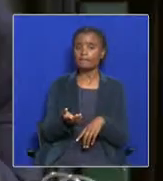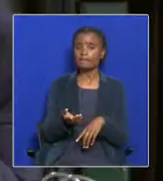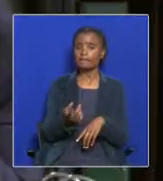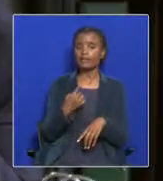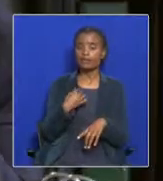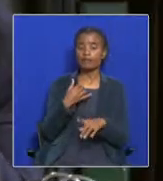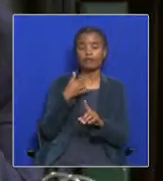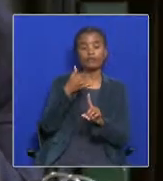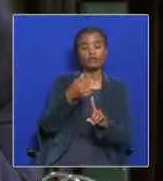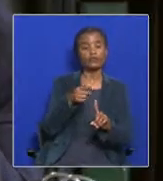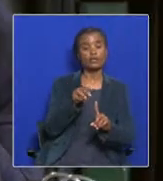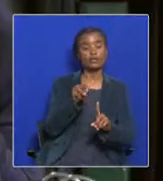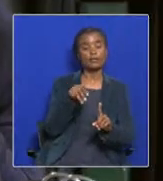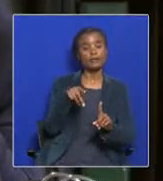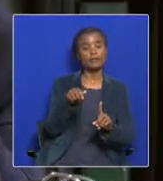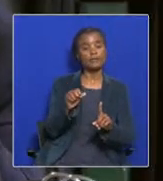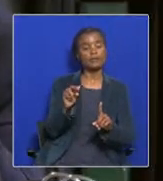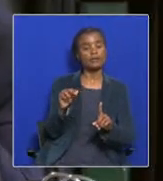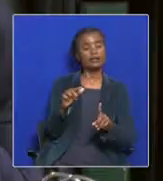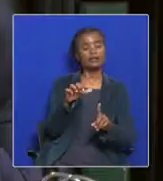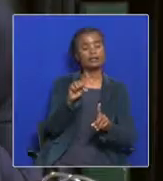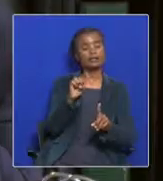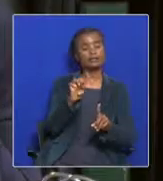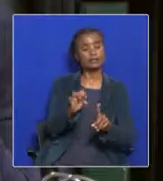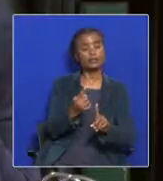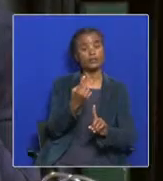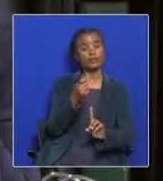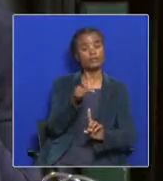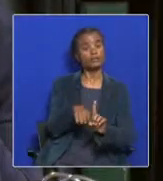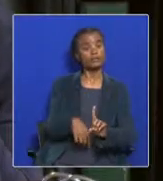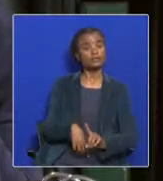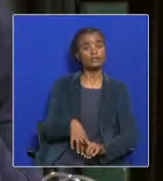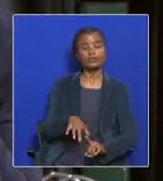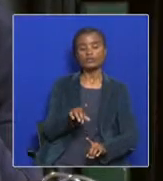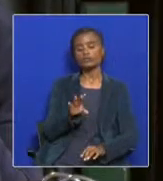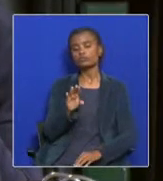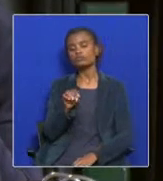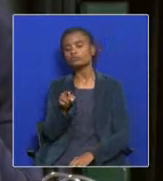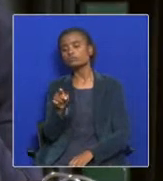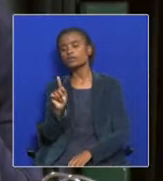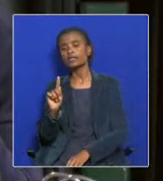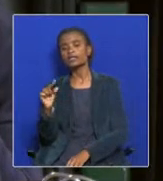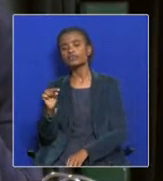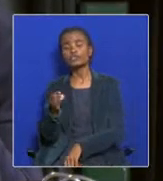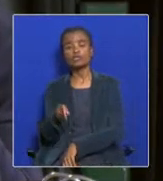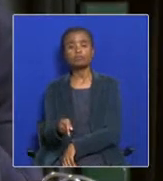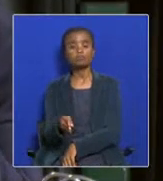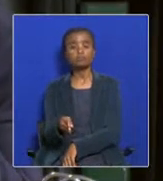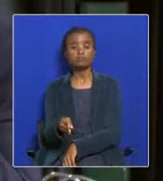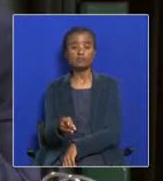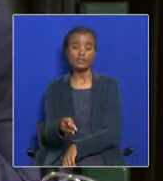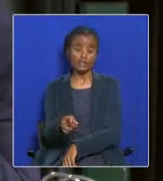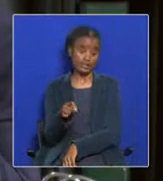one person, and you say, hey, is KG there? And KG happened to be there,